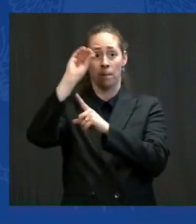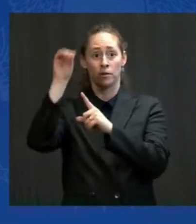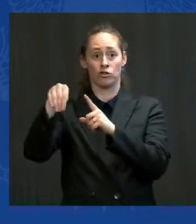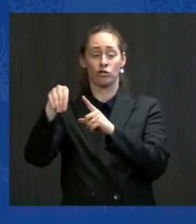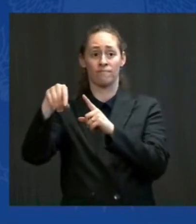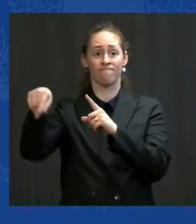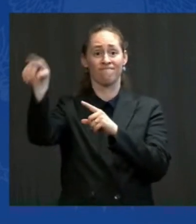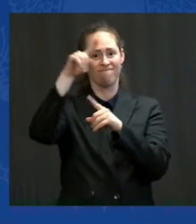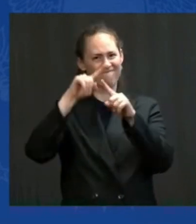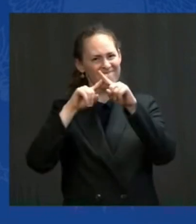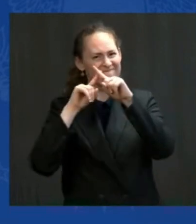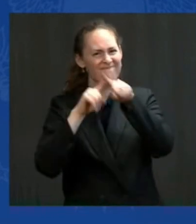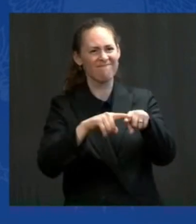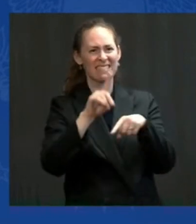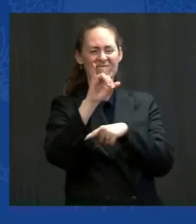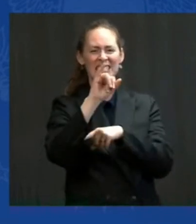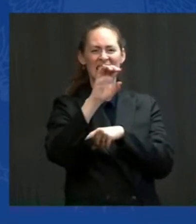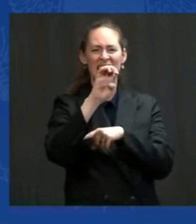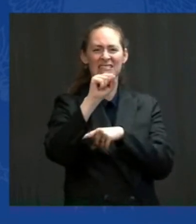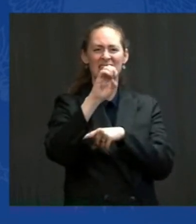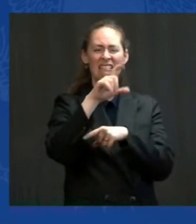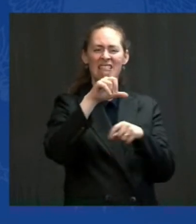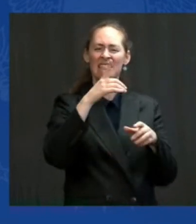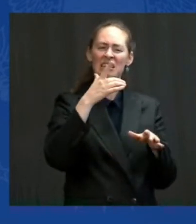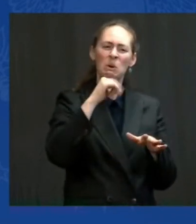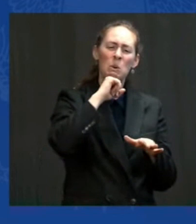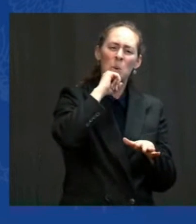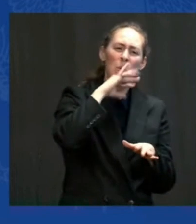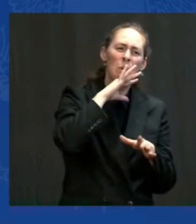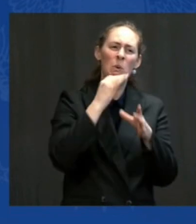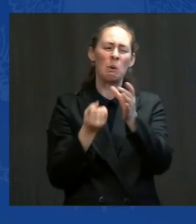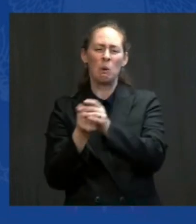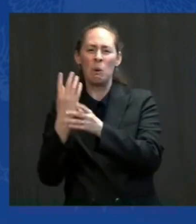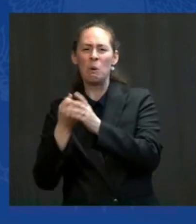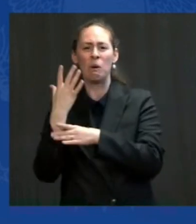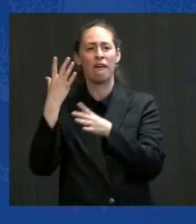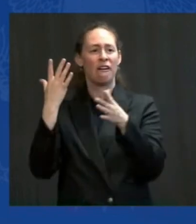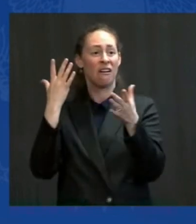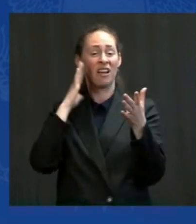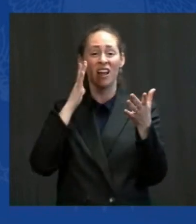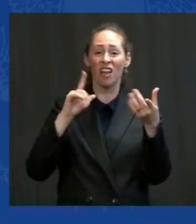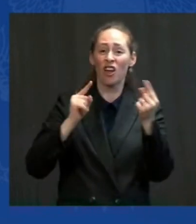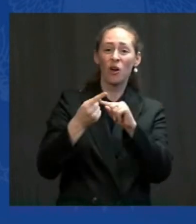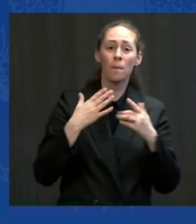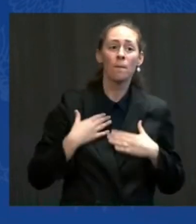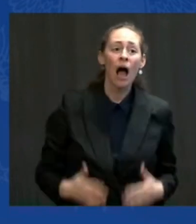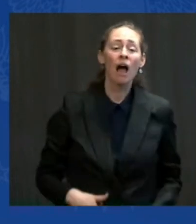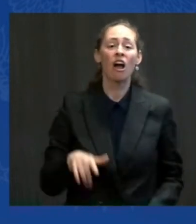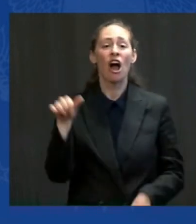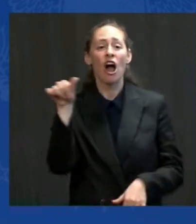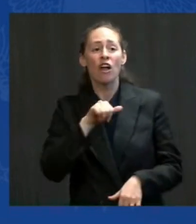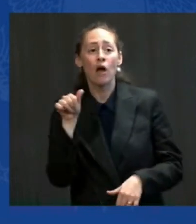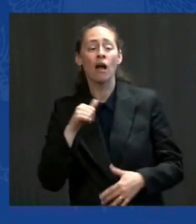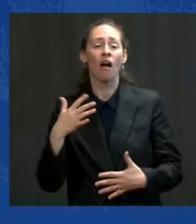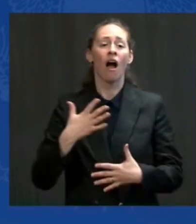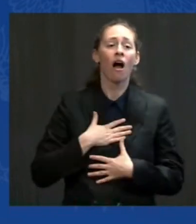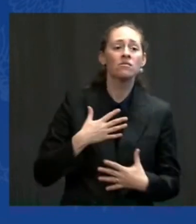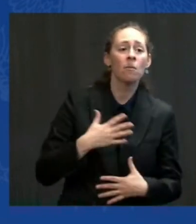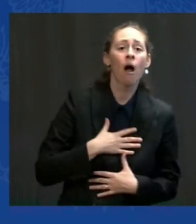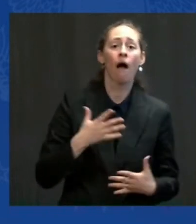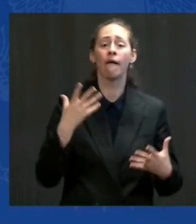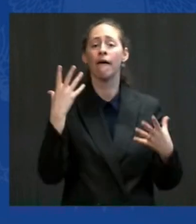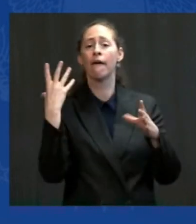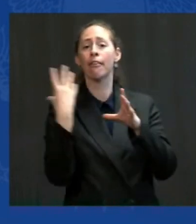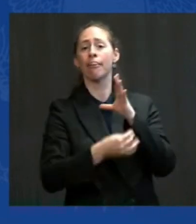pollutes the air and is linked to asthma and other health problems and hurts our communities and causes our students to miss school. I'll put Americans